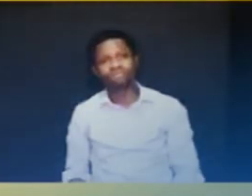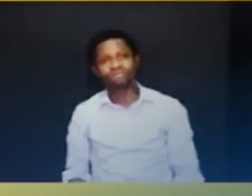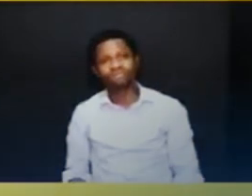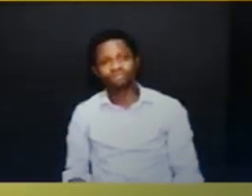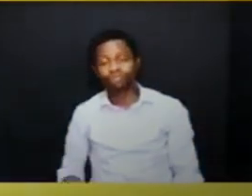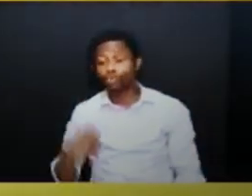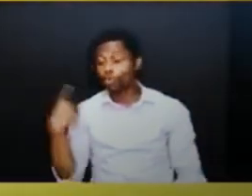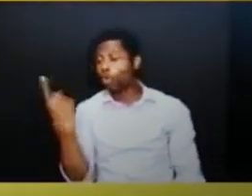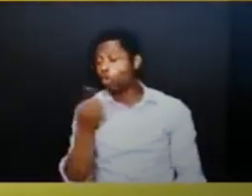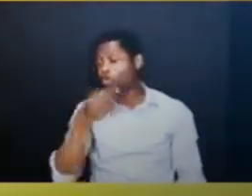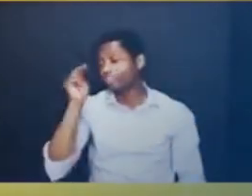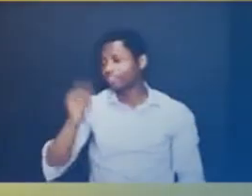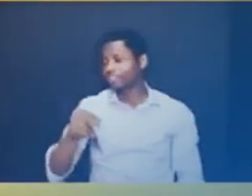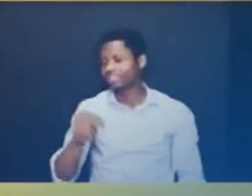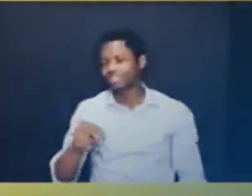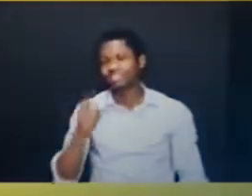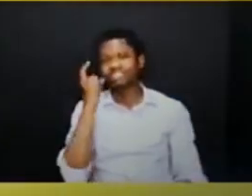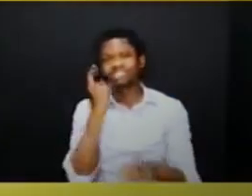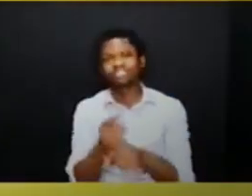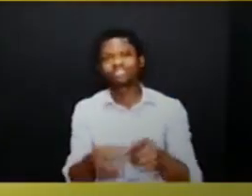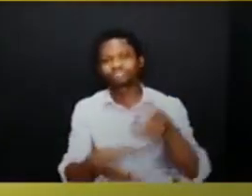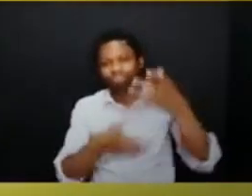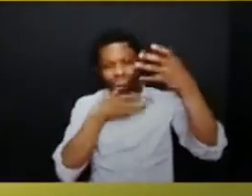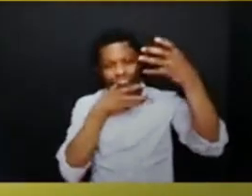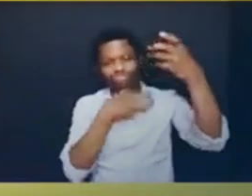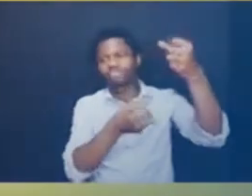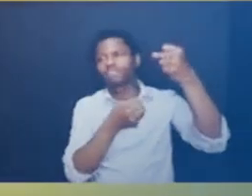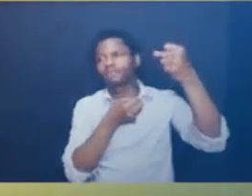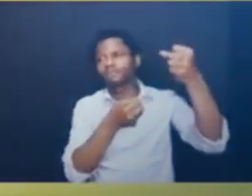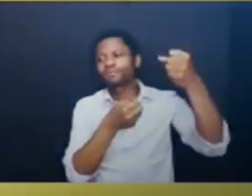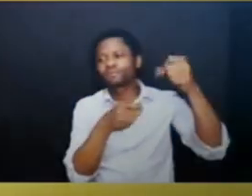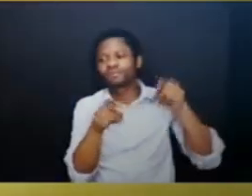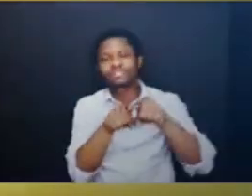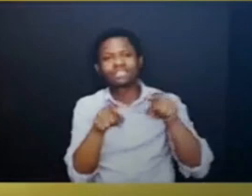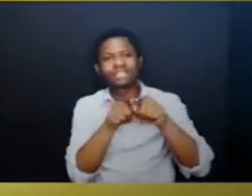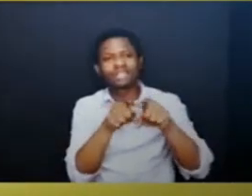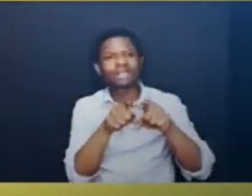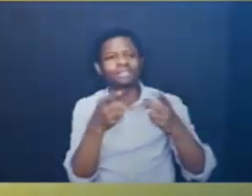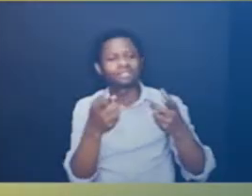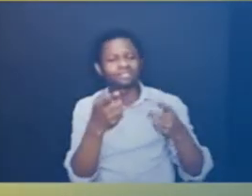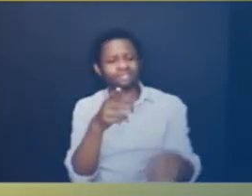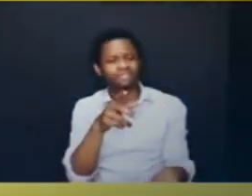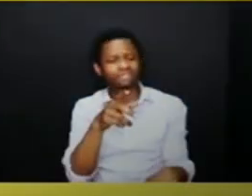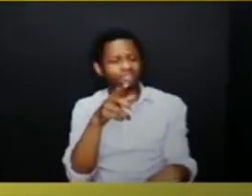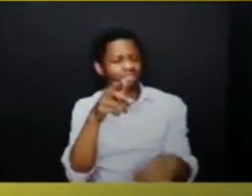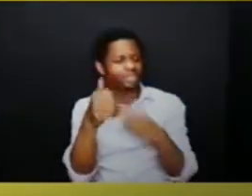All we need is to trust like Abraham